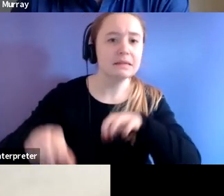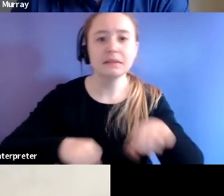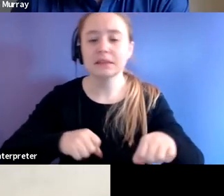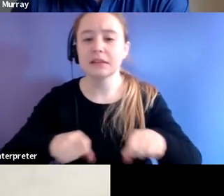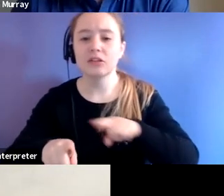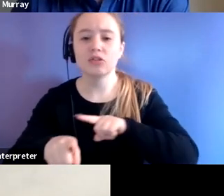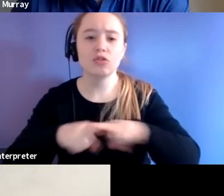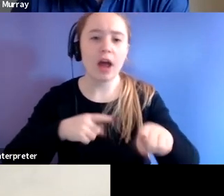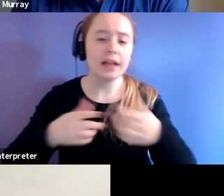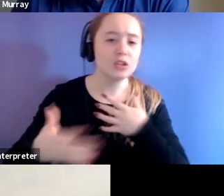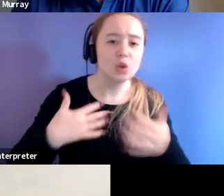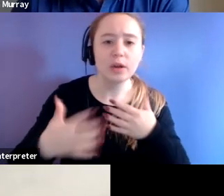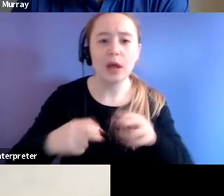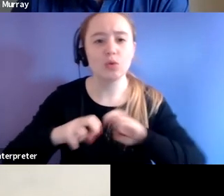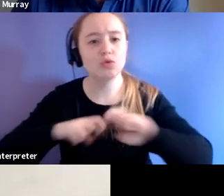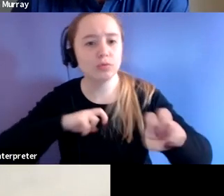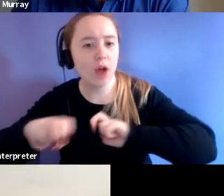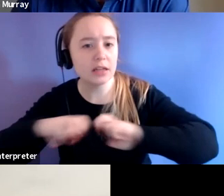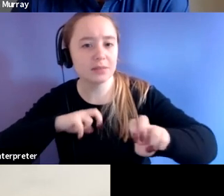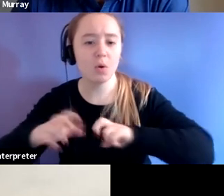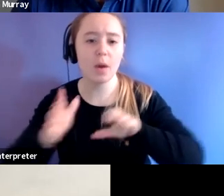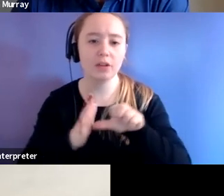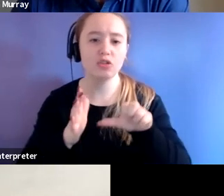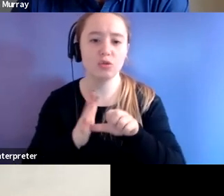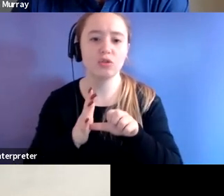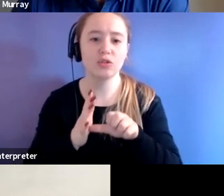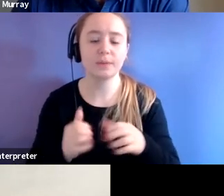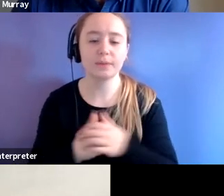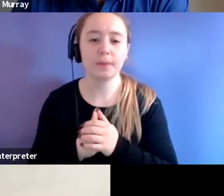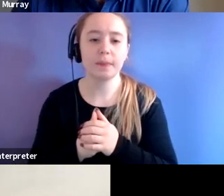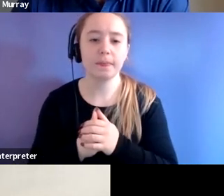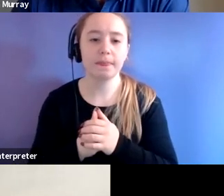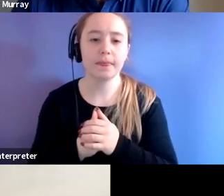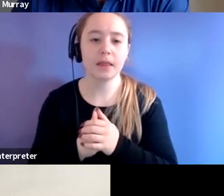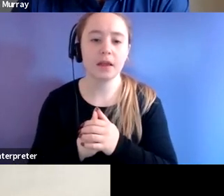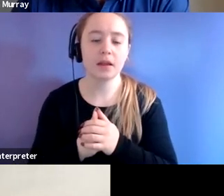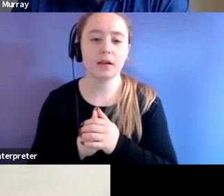issues around transport and stuff we already know. That's not answering the question. But I